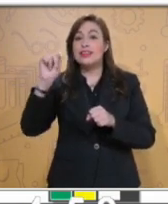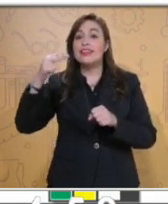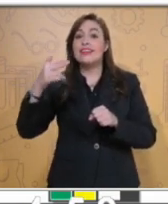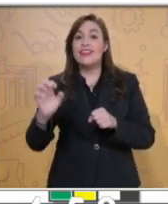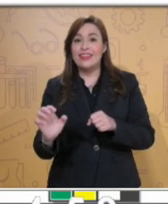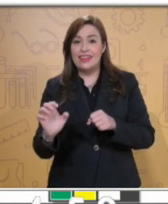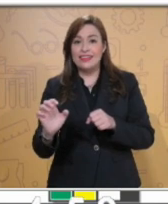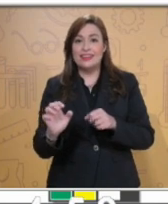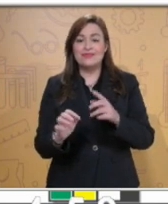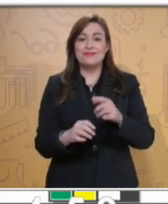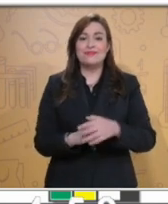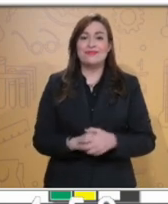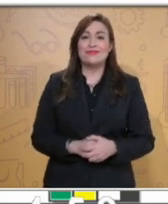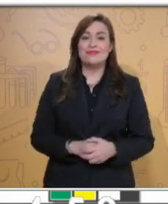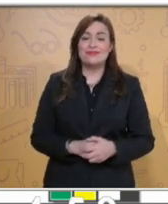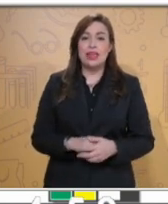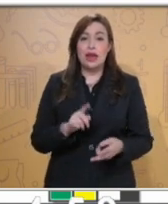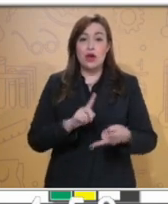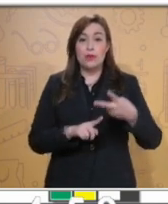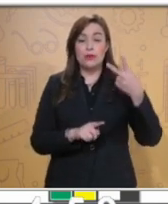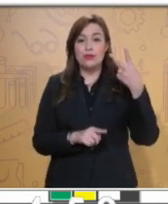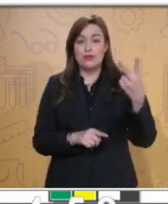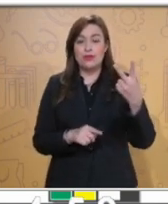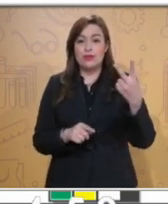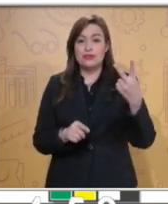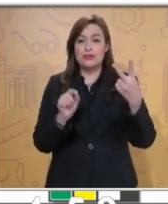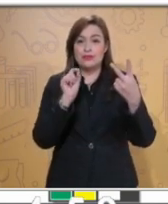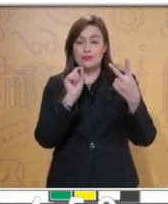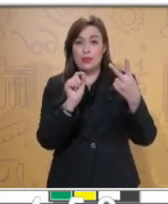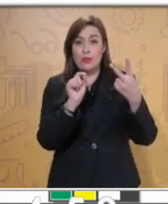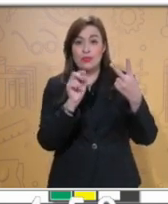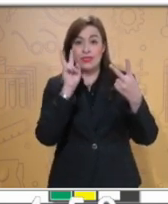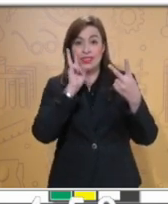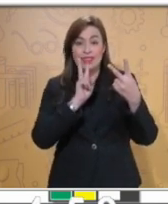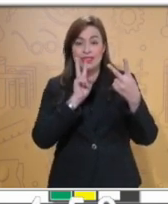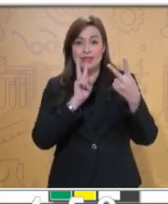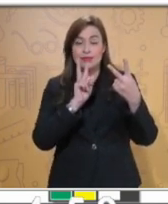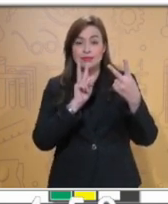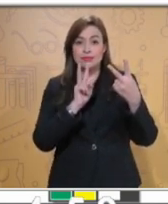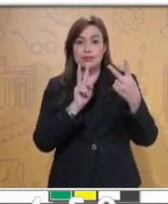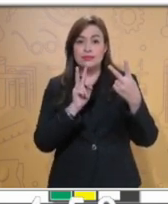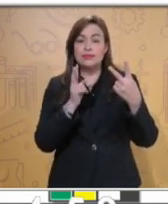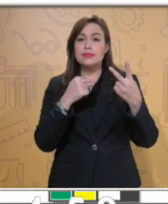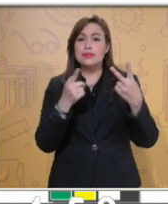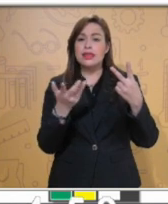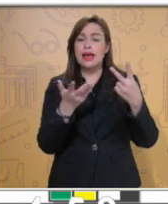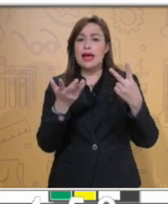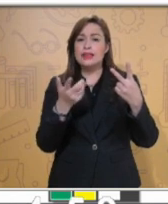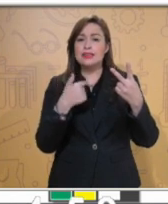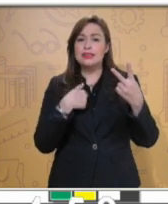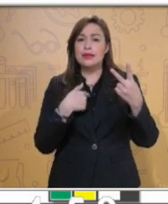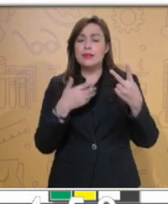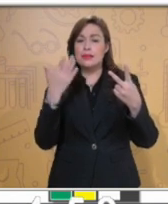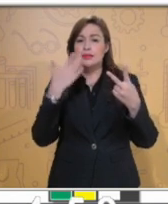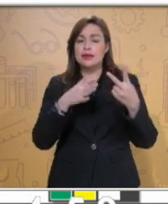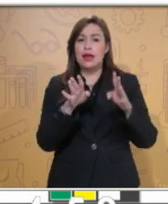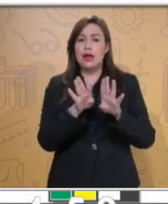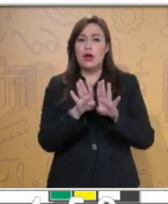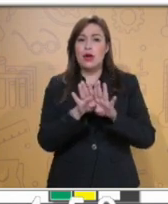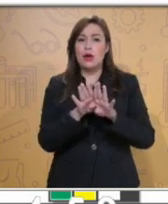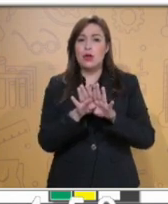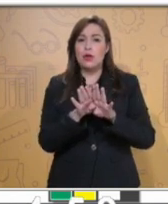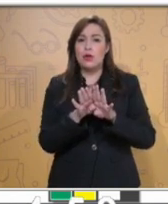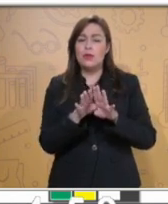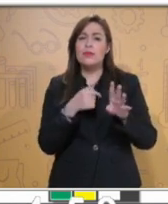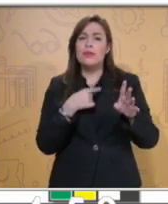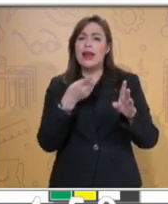Then the number two is pointing to a space that is marked for the narrator, where he is going to tell